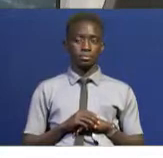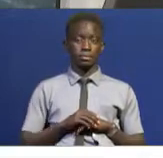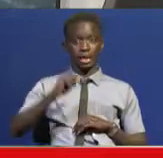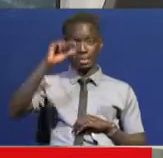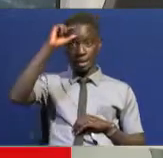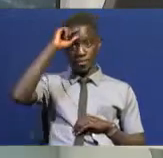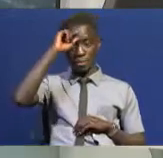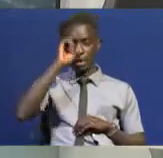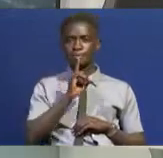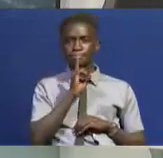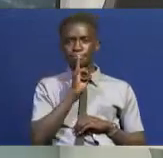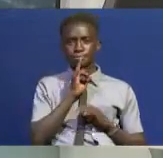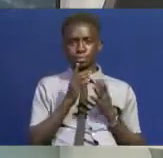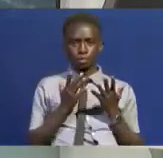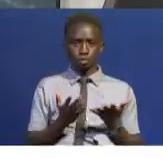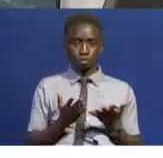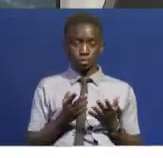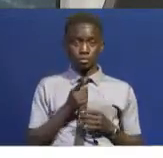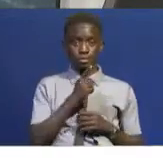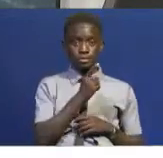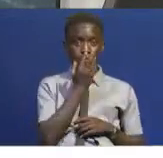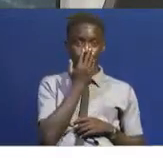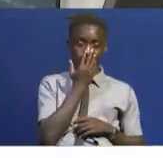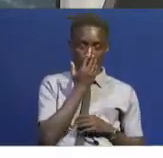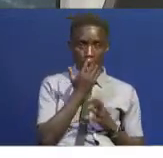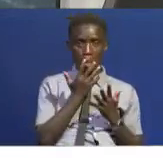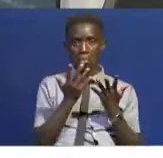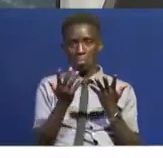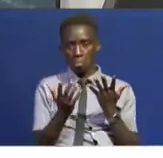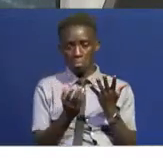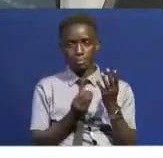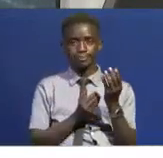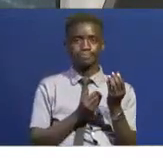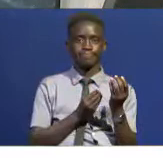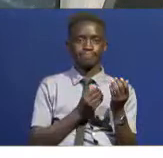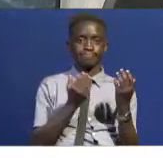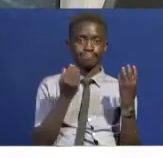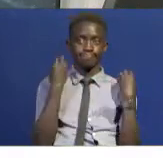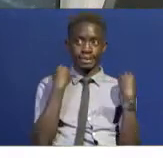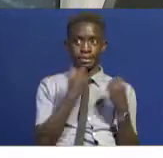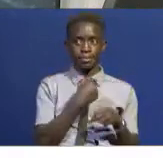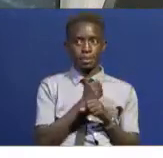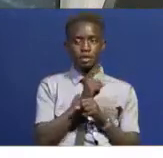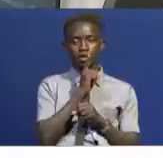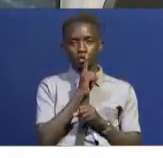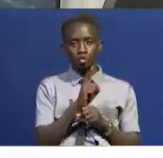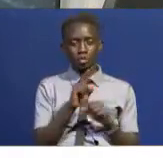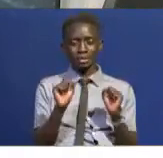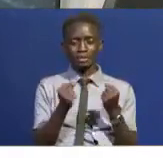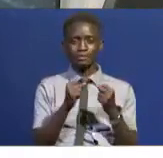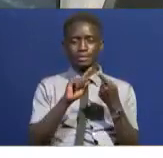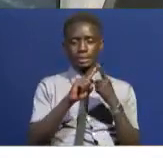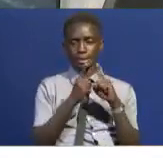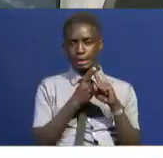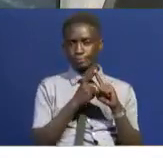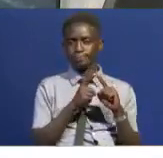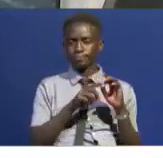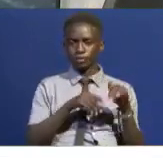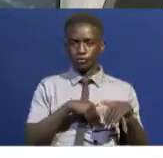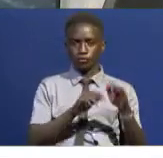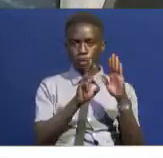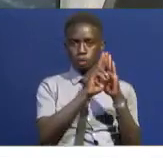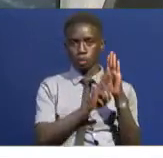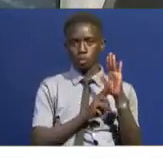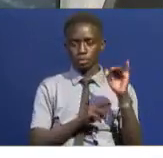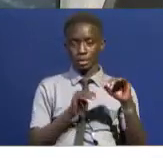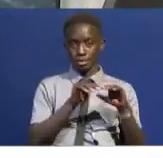The government says the new horticulture code of practice will ensure safety standards are adhered to in the horticultural industry in